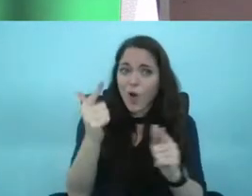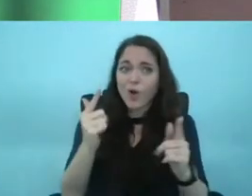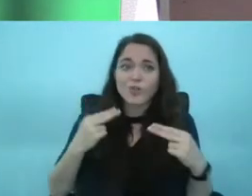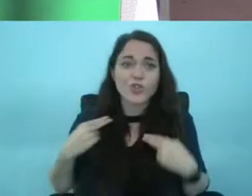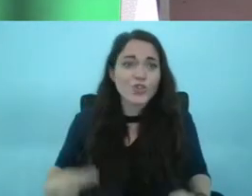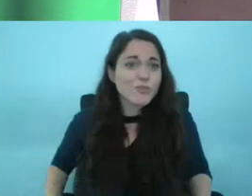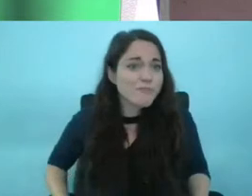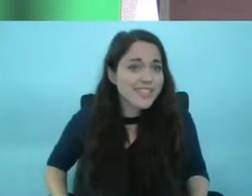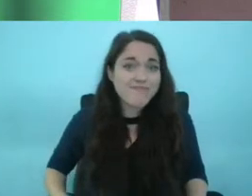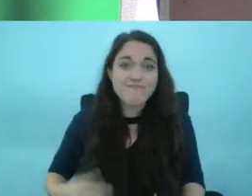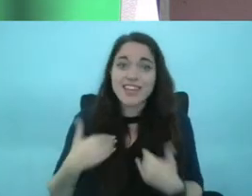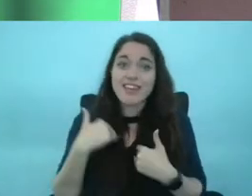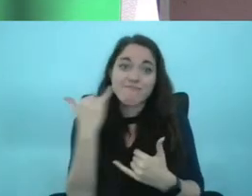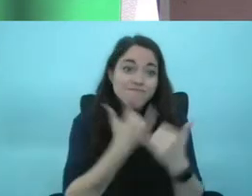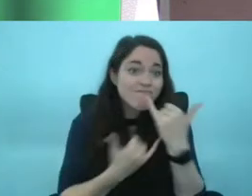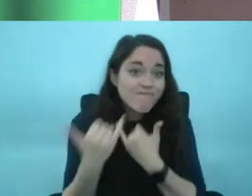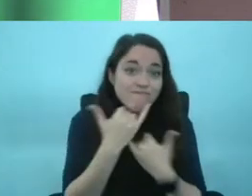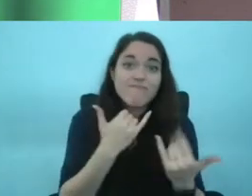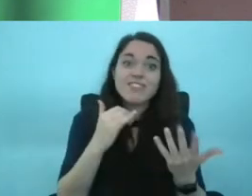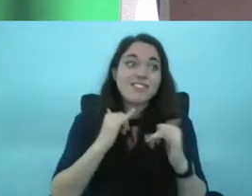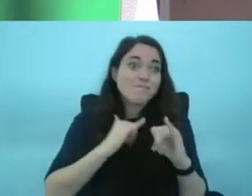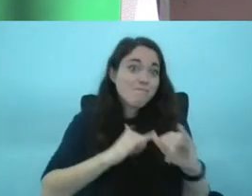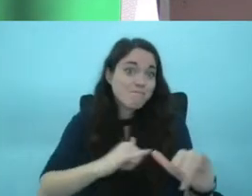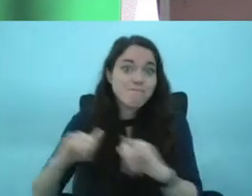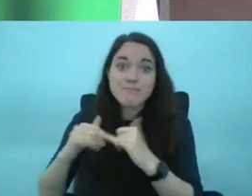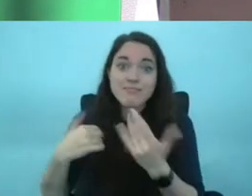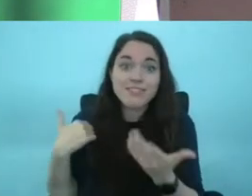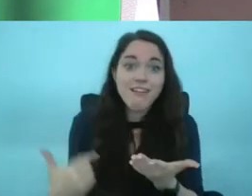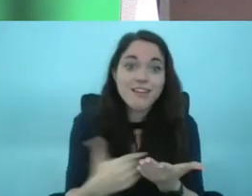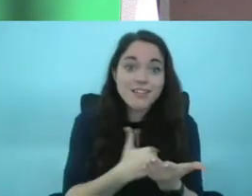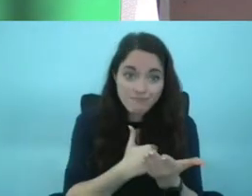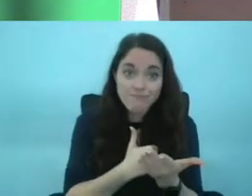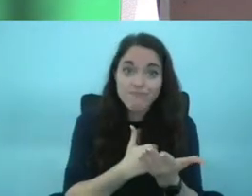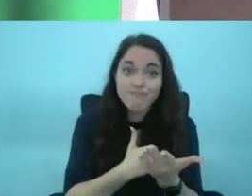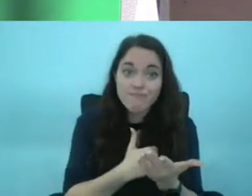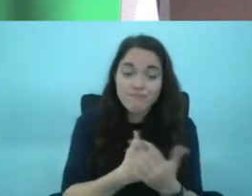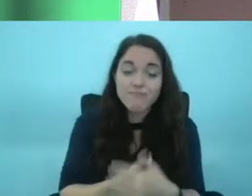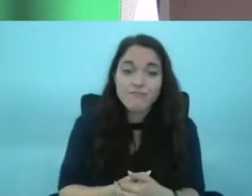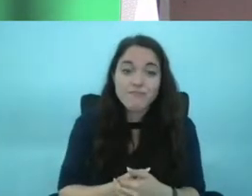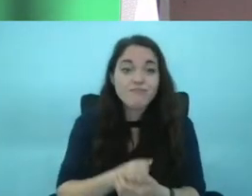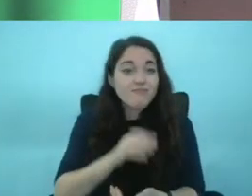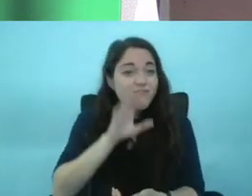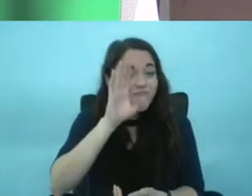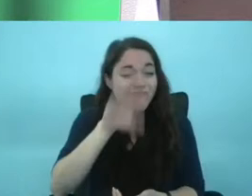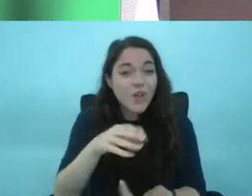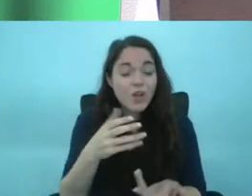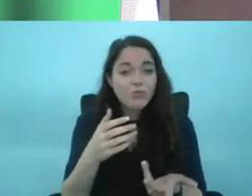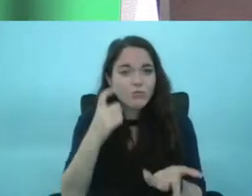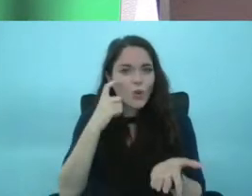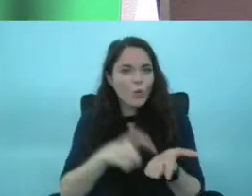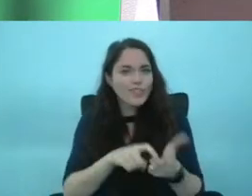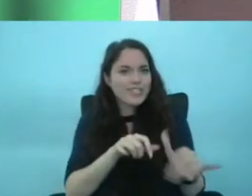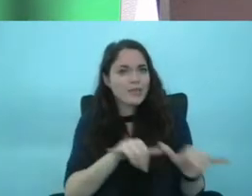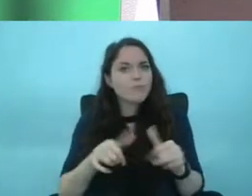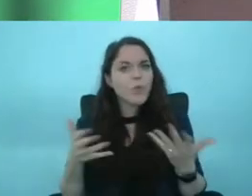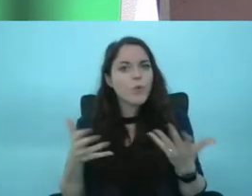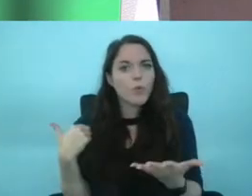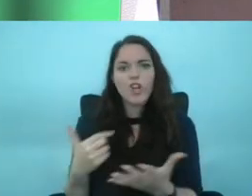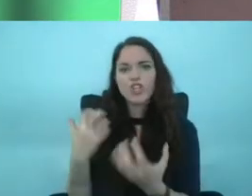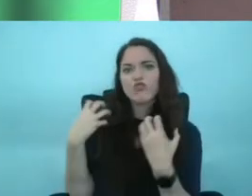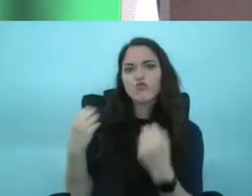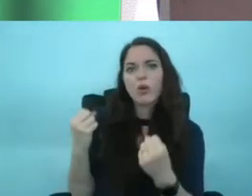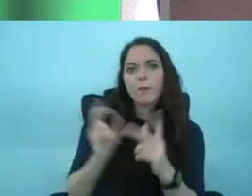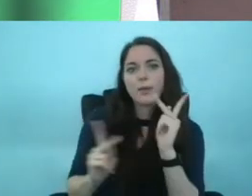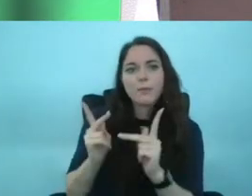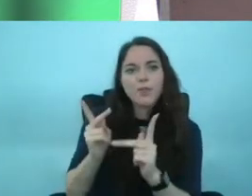like we are. And yet they, like we, can be a strong person of faith,